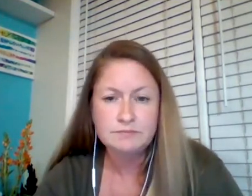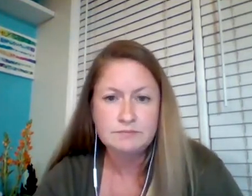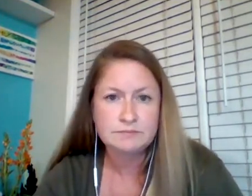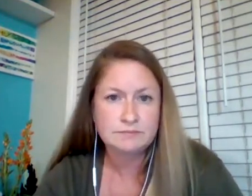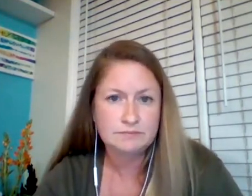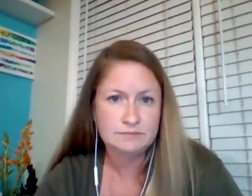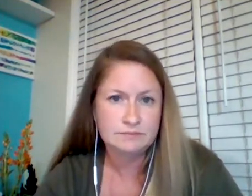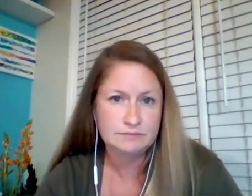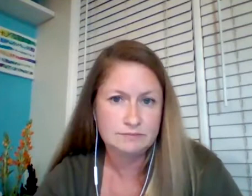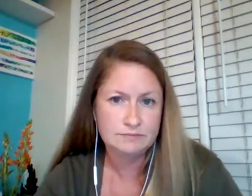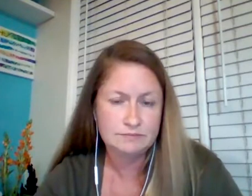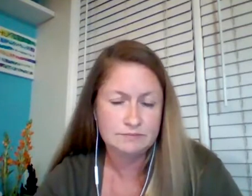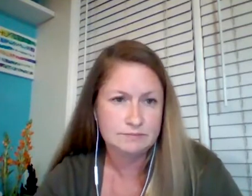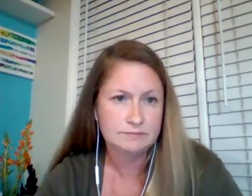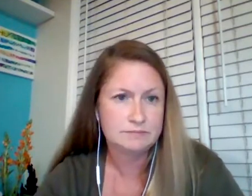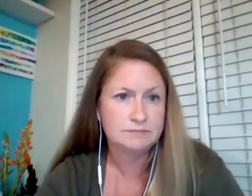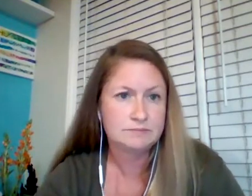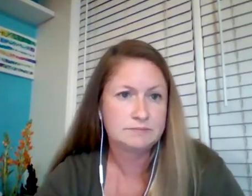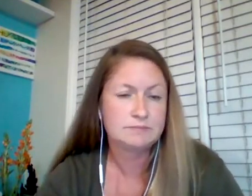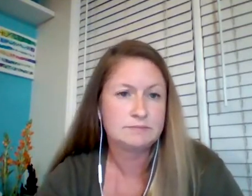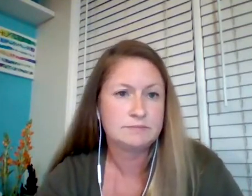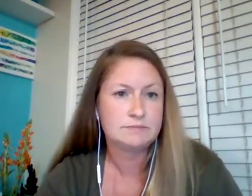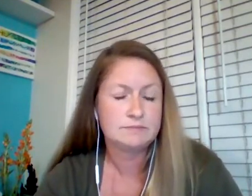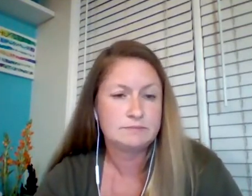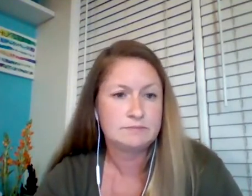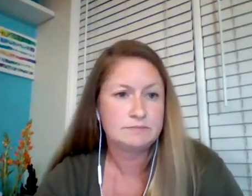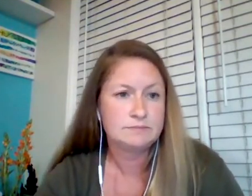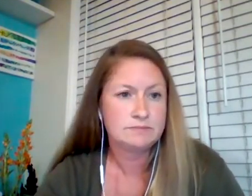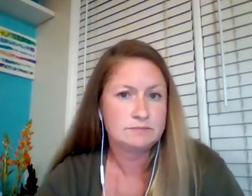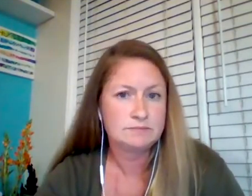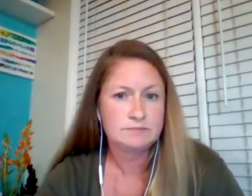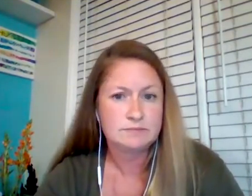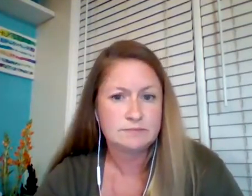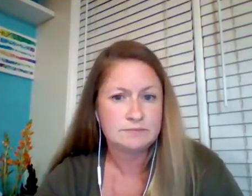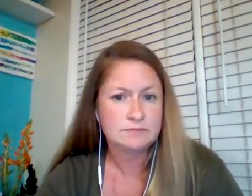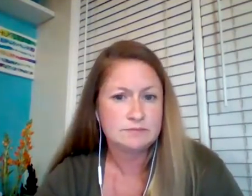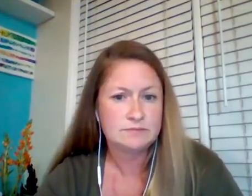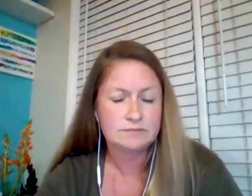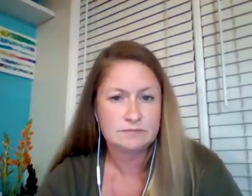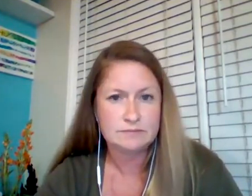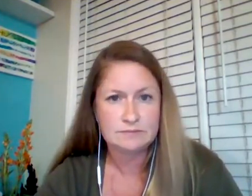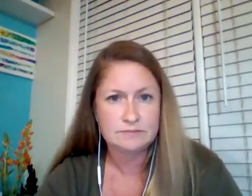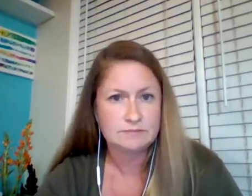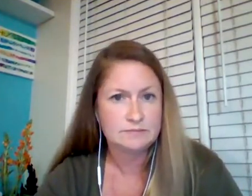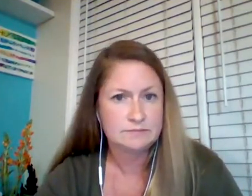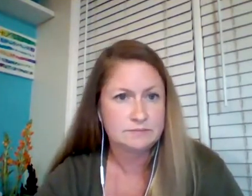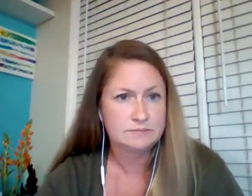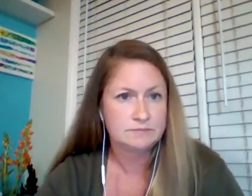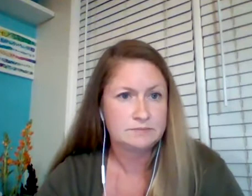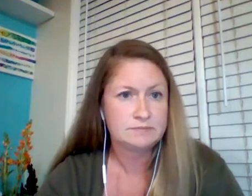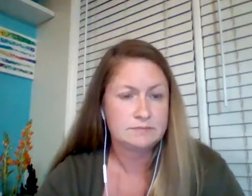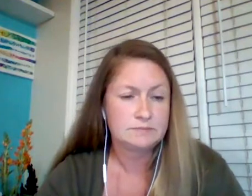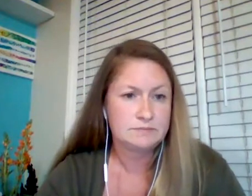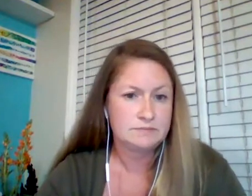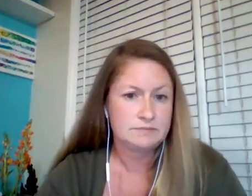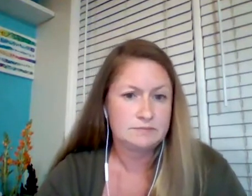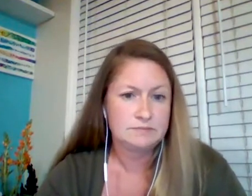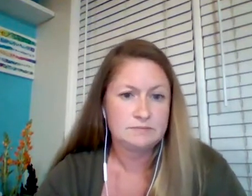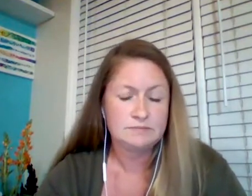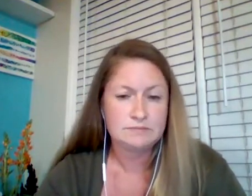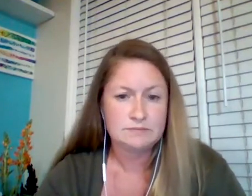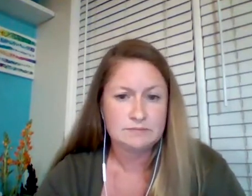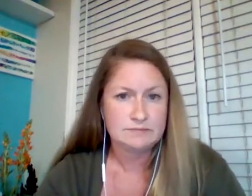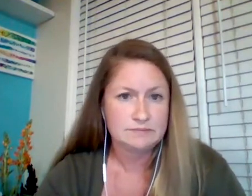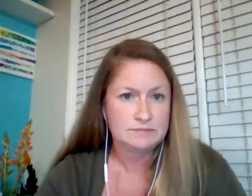this item? No public comment on this item. Thank you. So board members, any questions or comments?